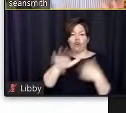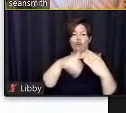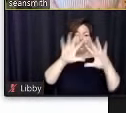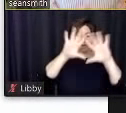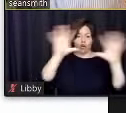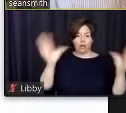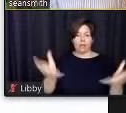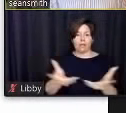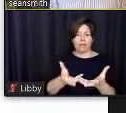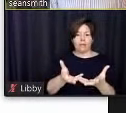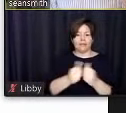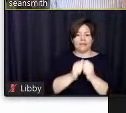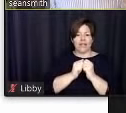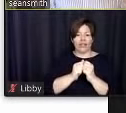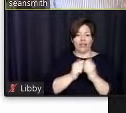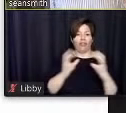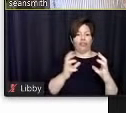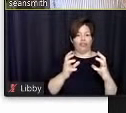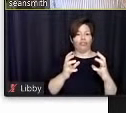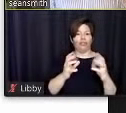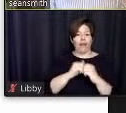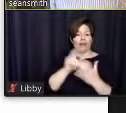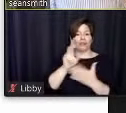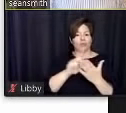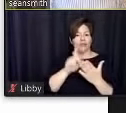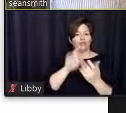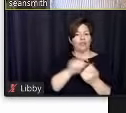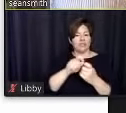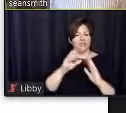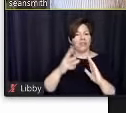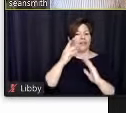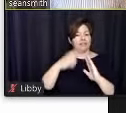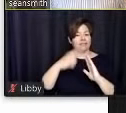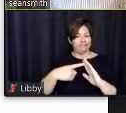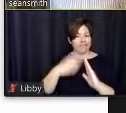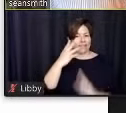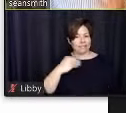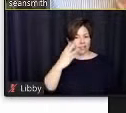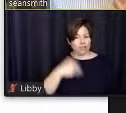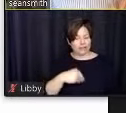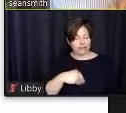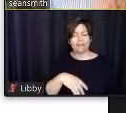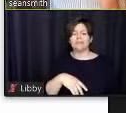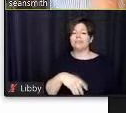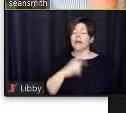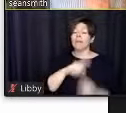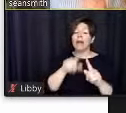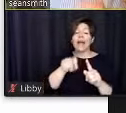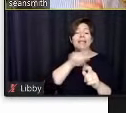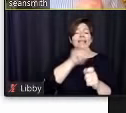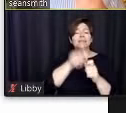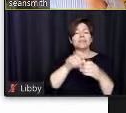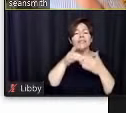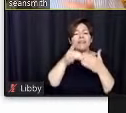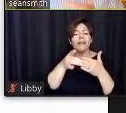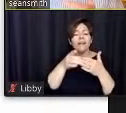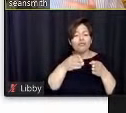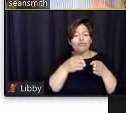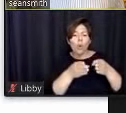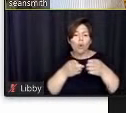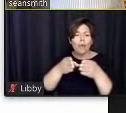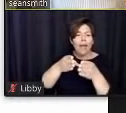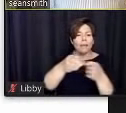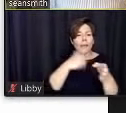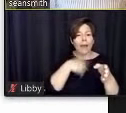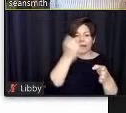together in terms of designing for that experience. And I need a roadmap. I need a roadmap. I need to understand where I'm going